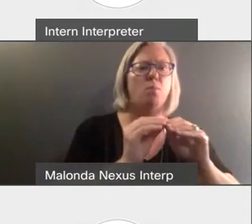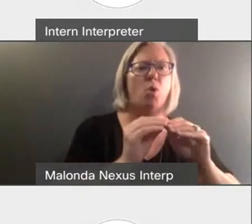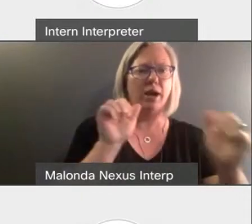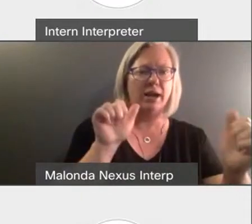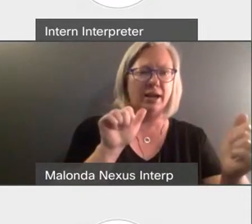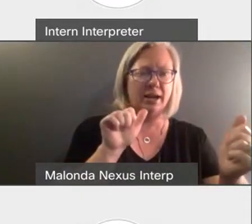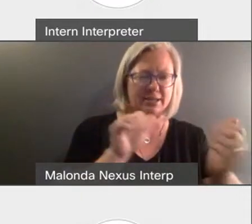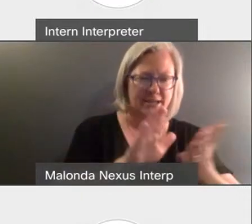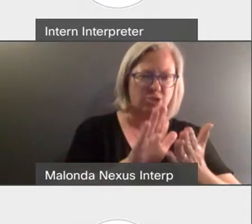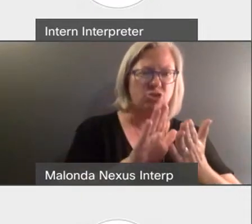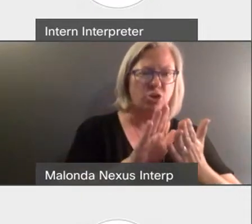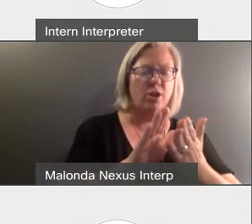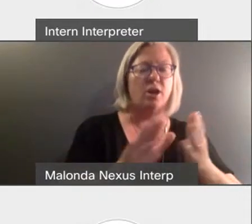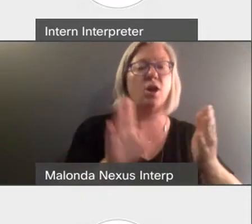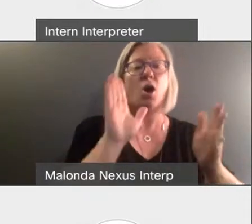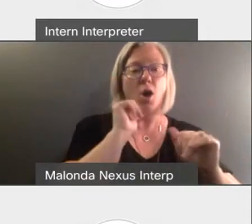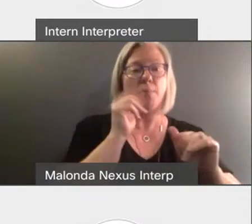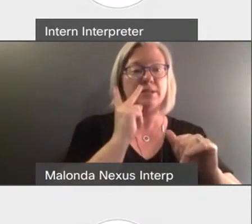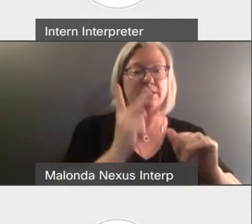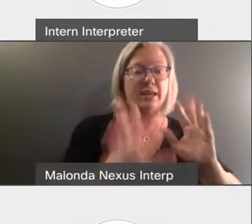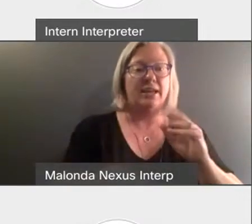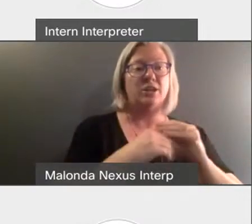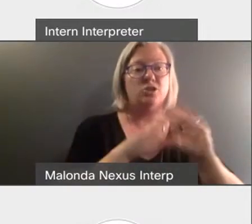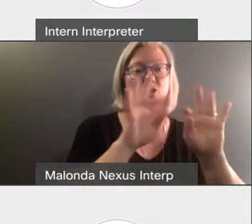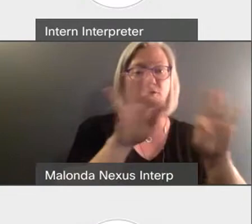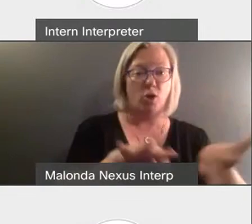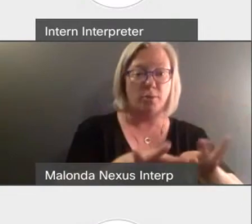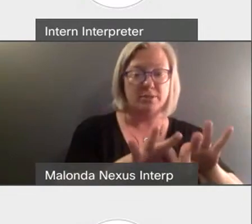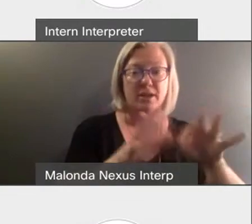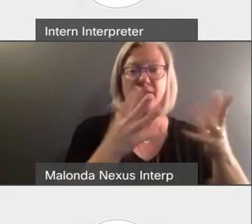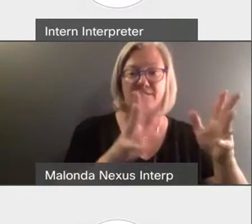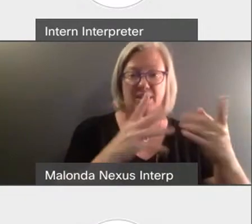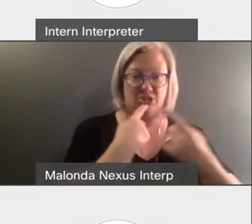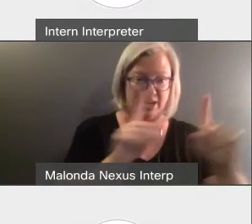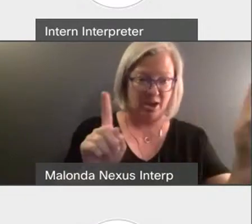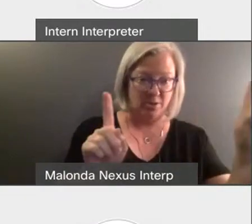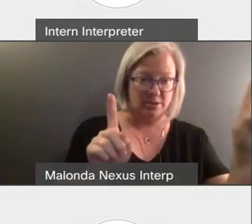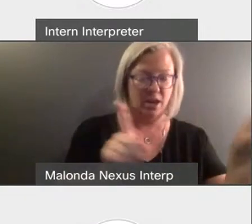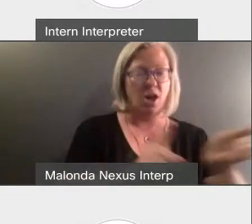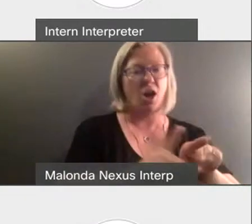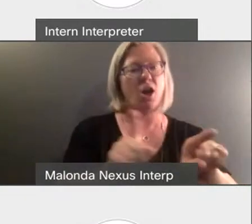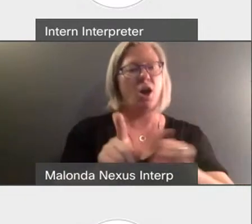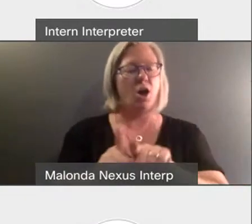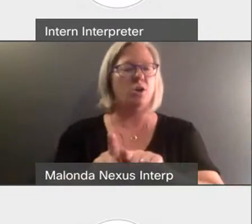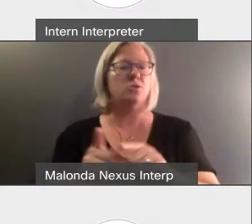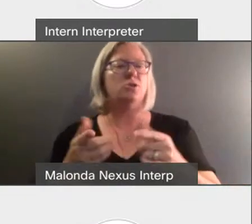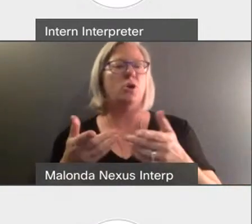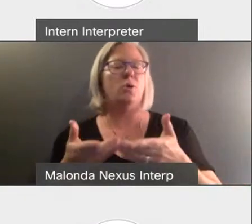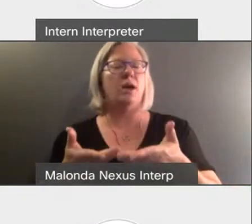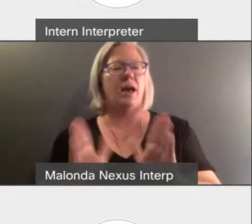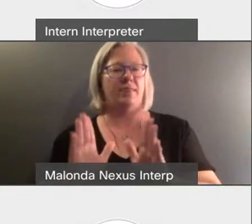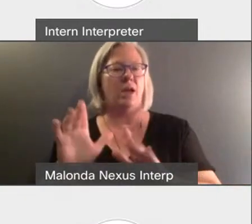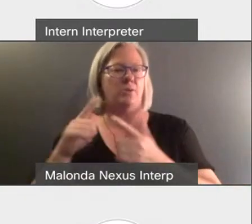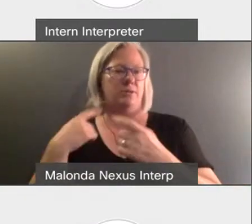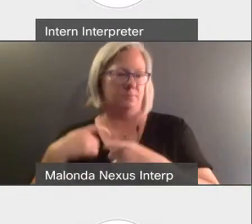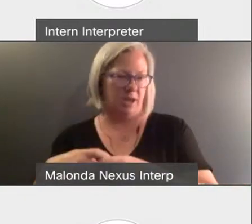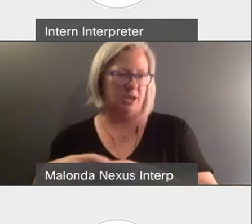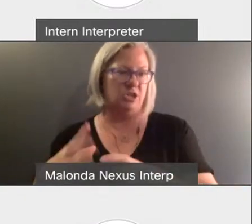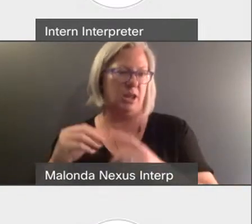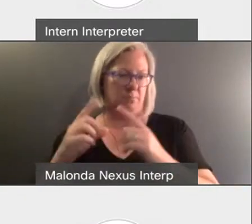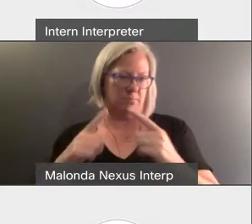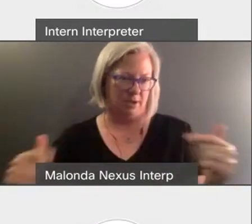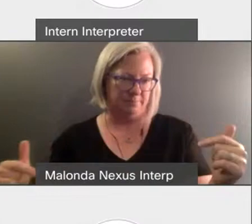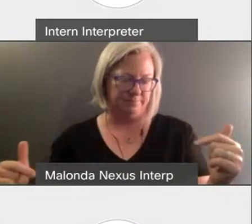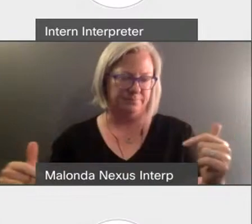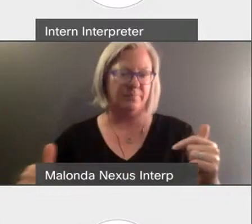We hope to see additional forums, which have been announced, but also more materials in different languages, including Spanish and beyond.